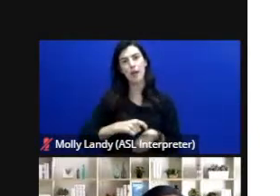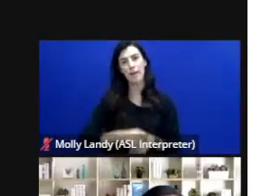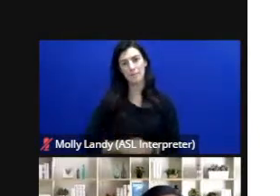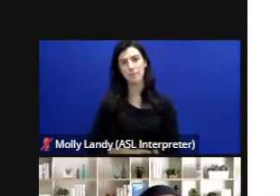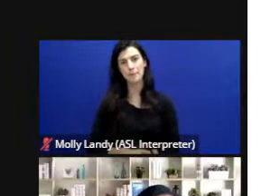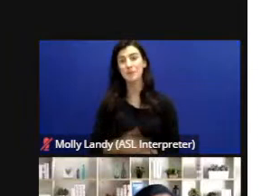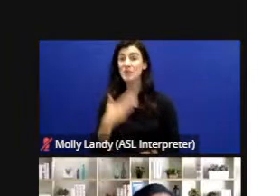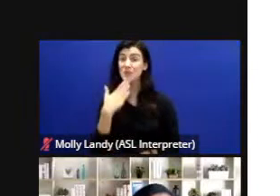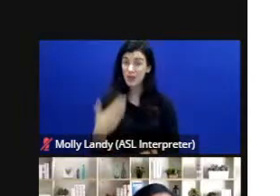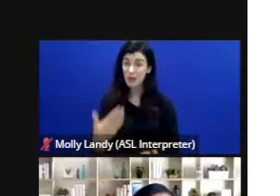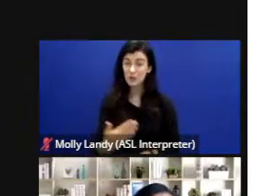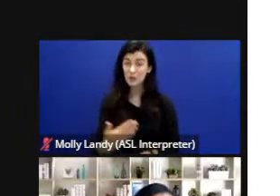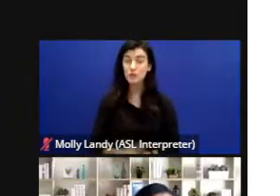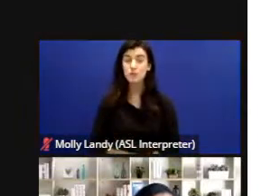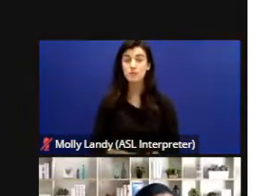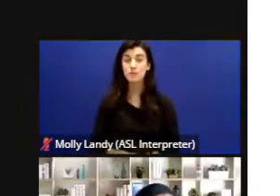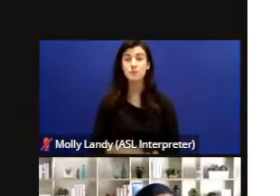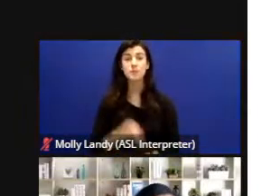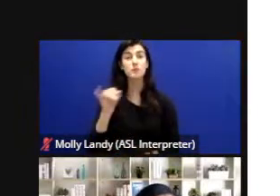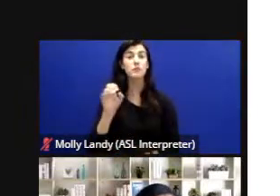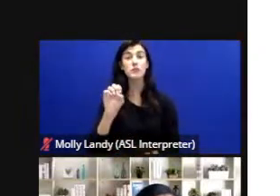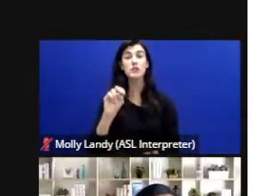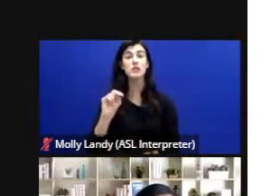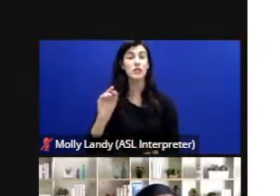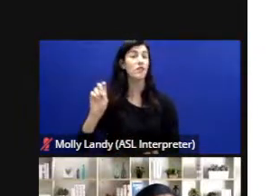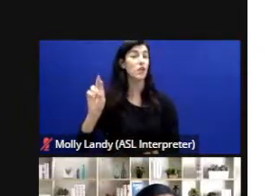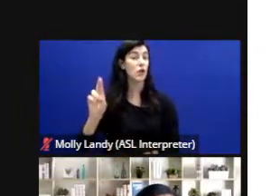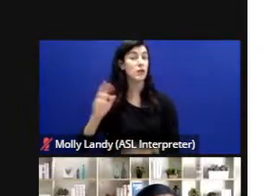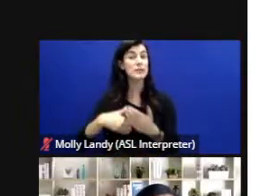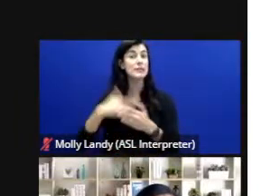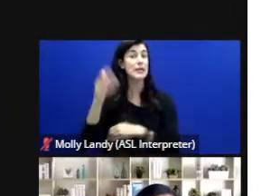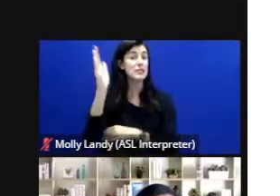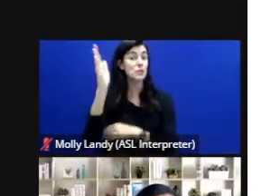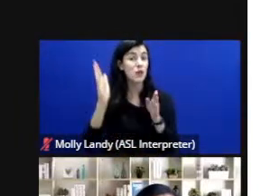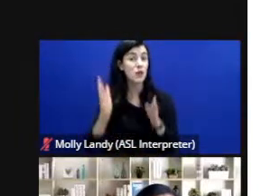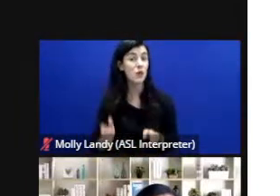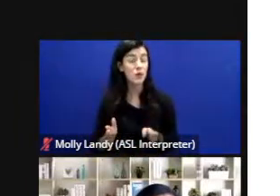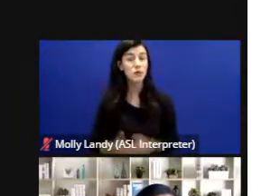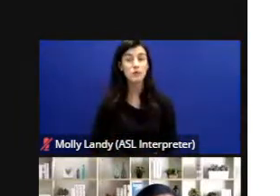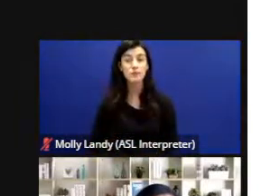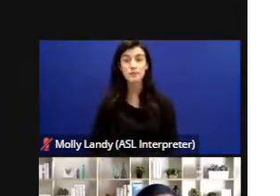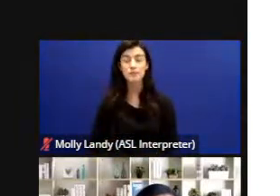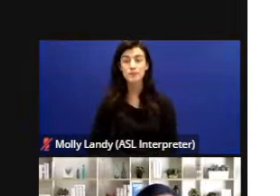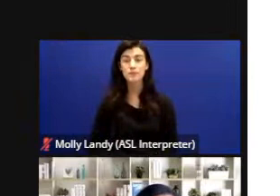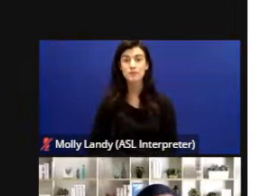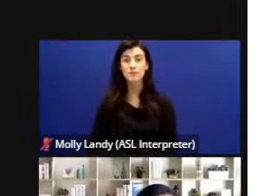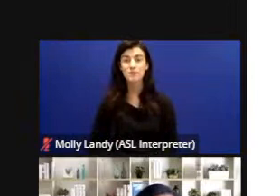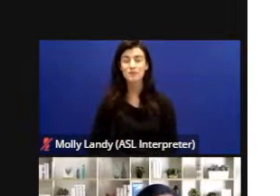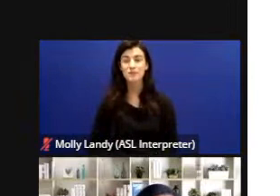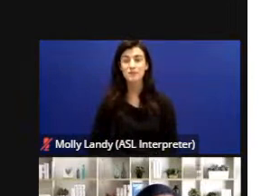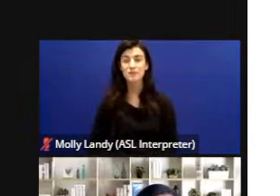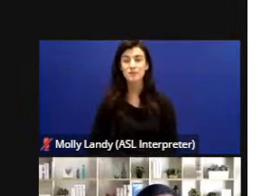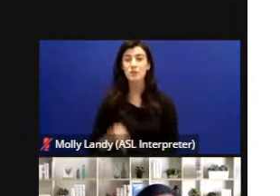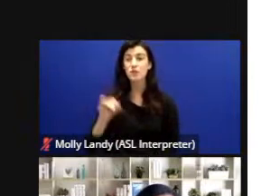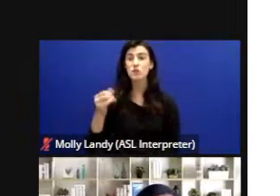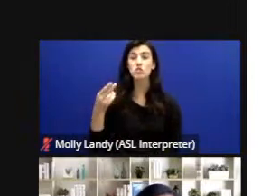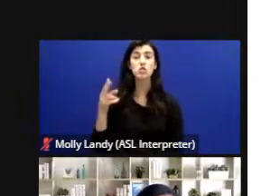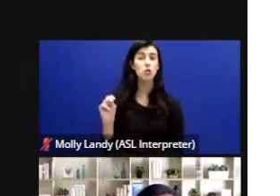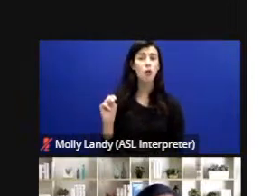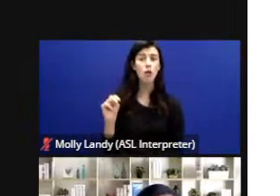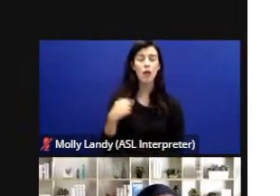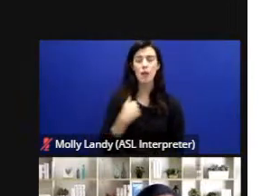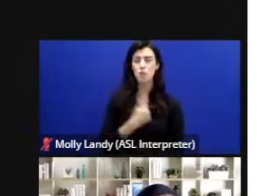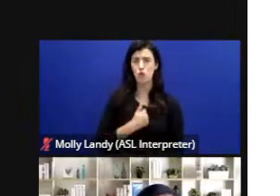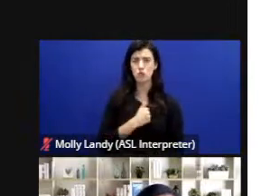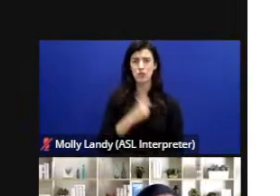Thank you. Jennifer, the next speaker. It's John. I apologize for